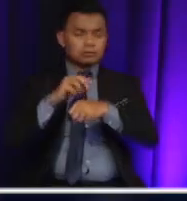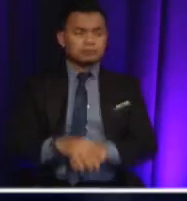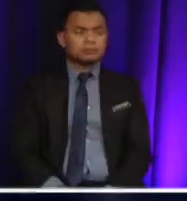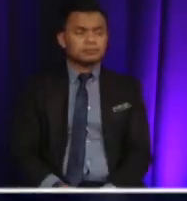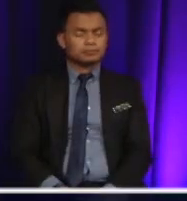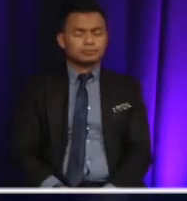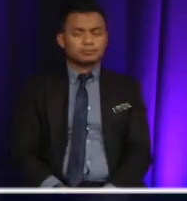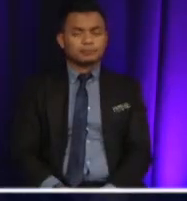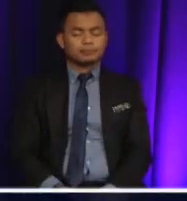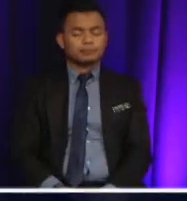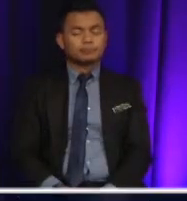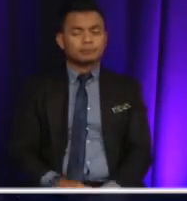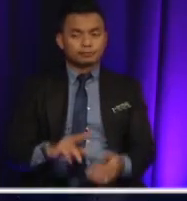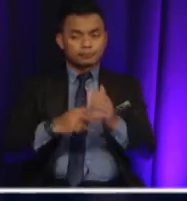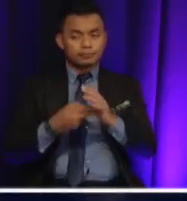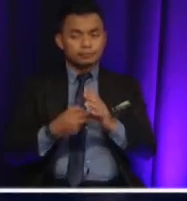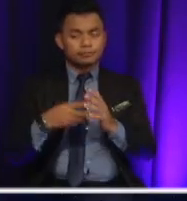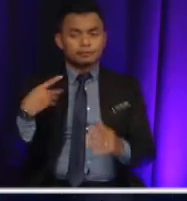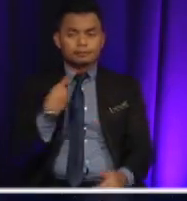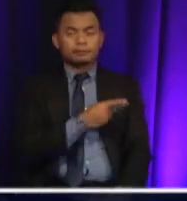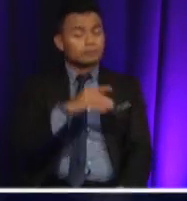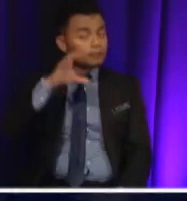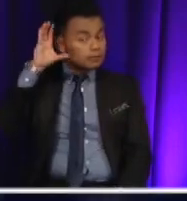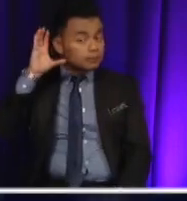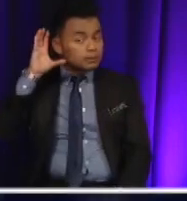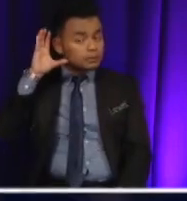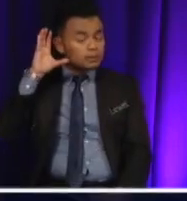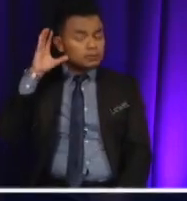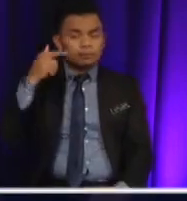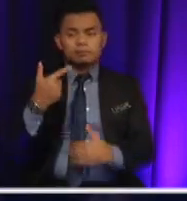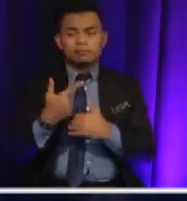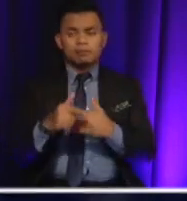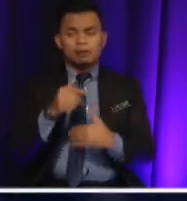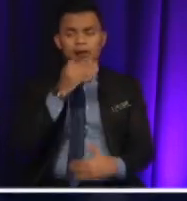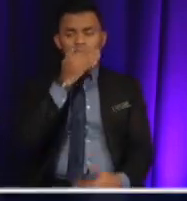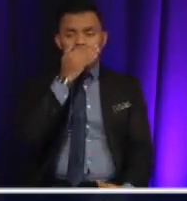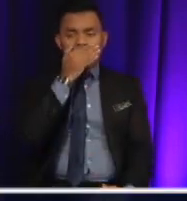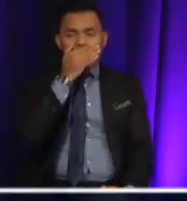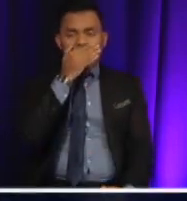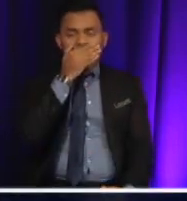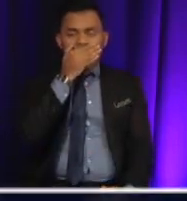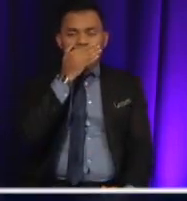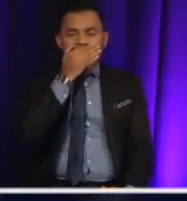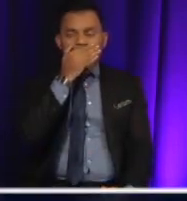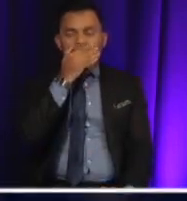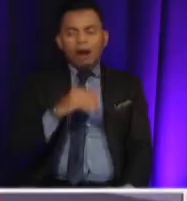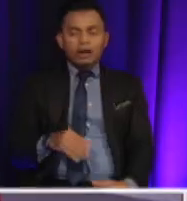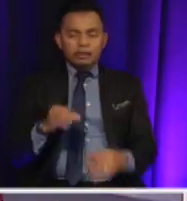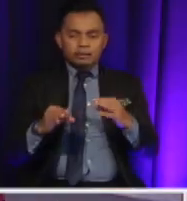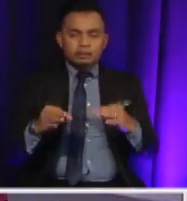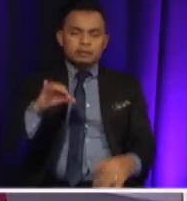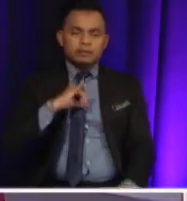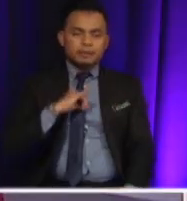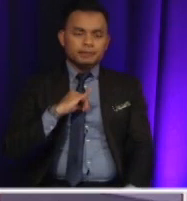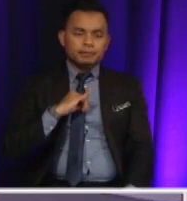Sometimes we just listen and sometimes we Yes. try to understand and follow the Yeah, advice. yeah. So if I'm giving an